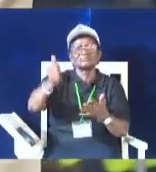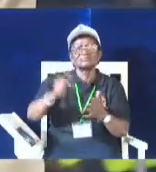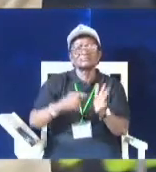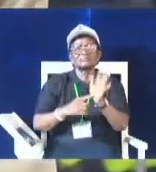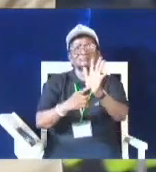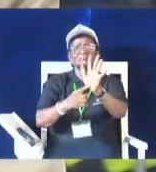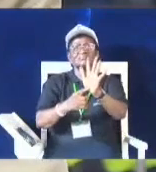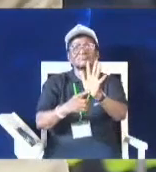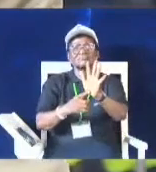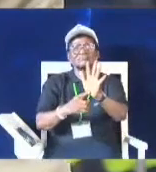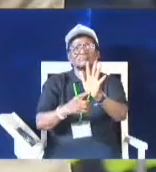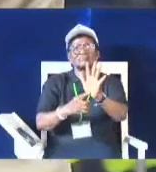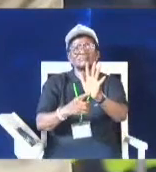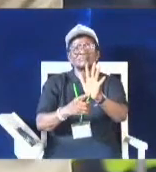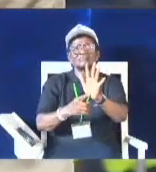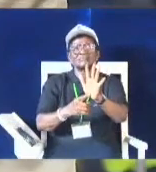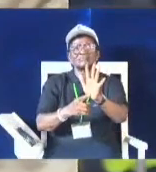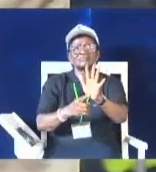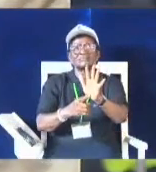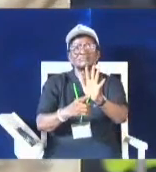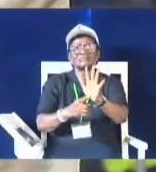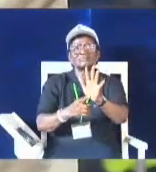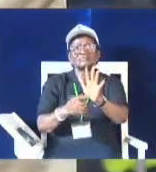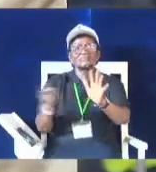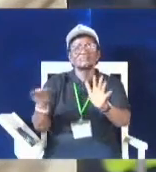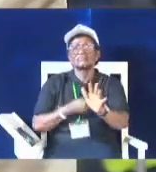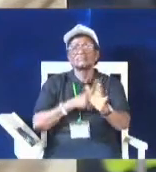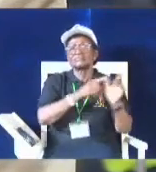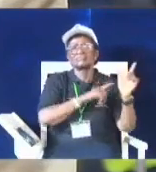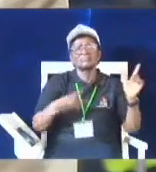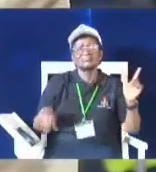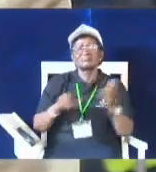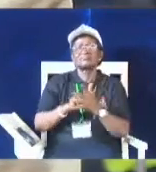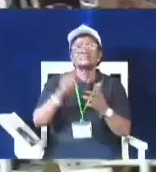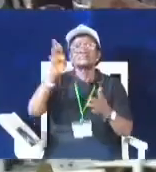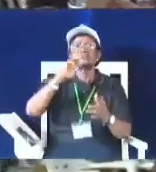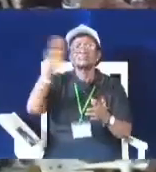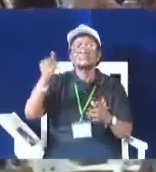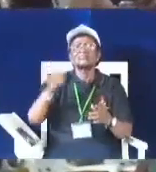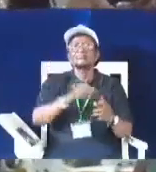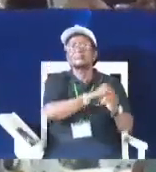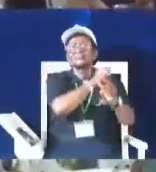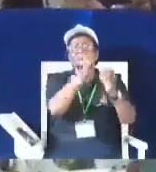Show the whole world that you are the Almighty God.